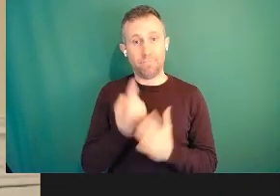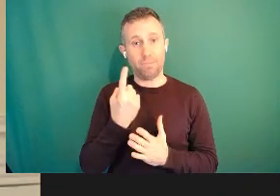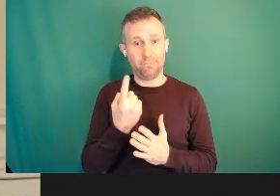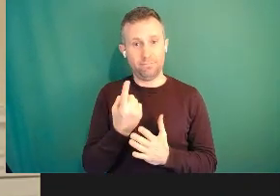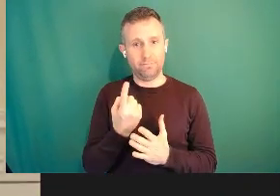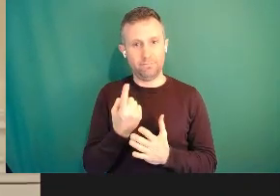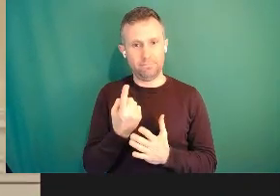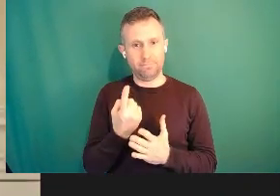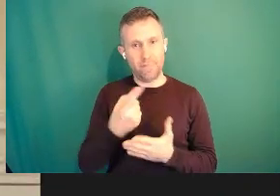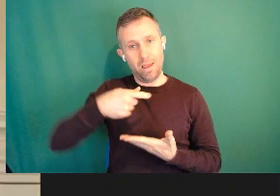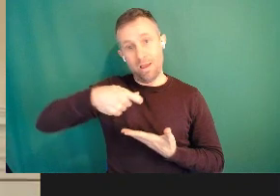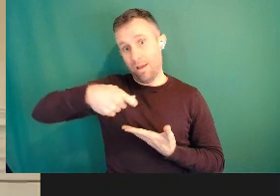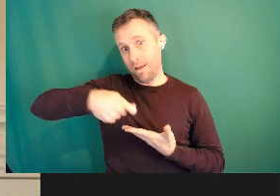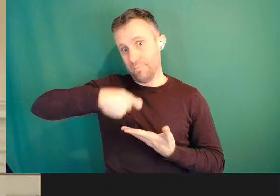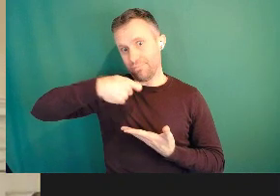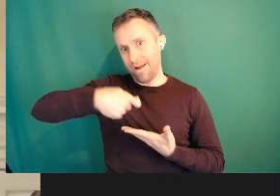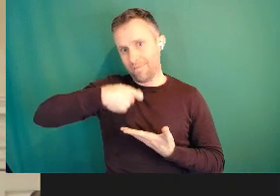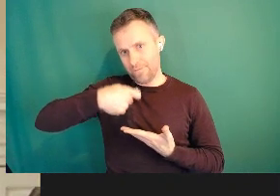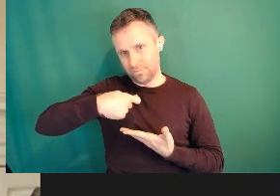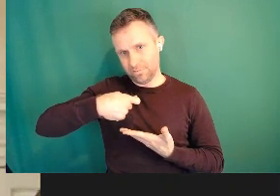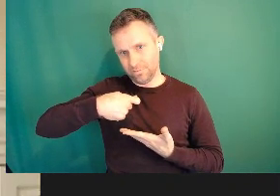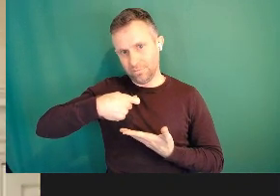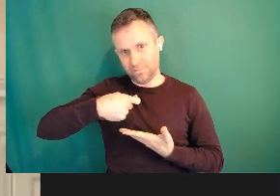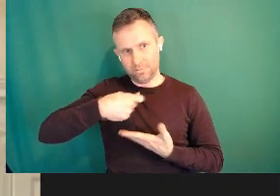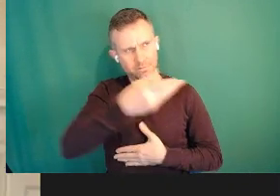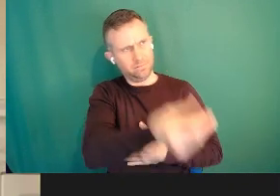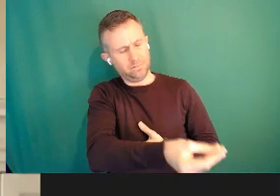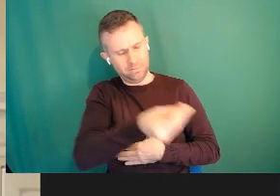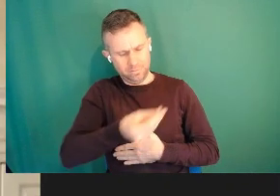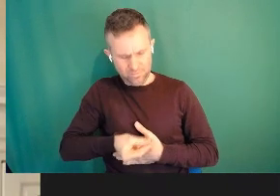I think quite a surprise to her.